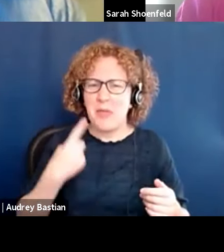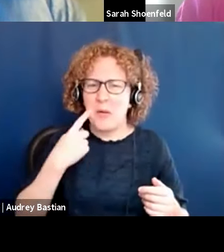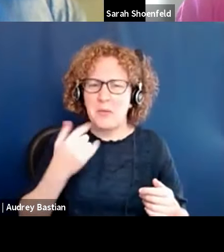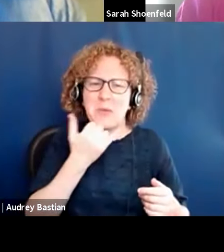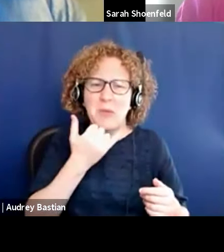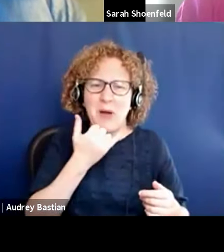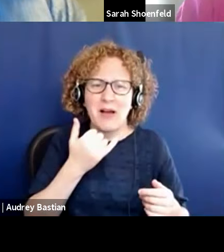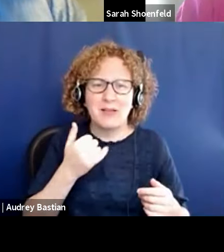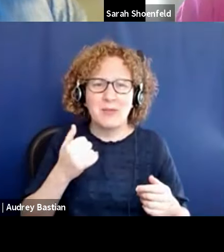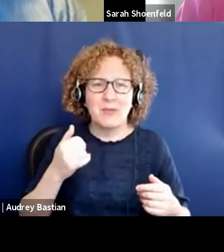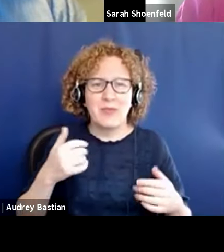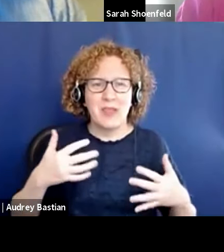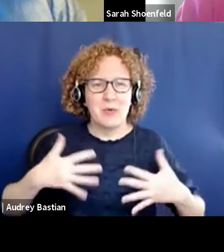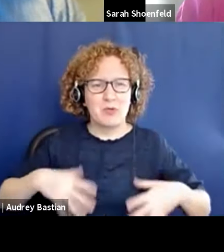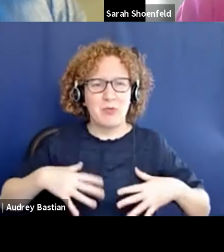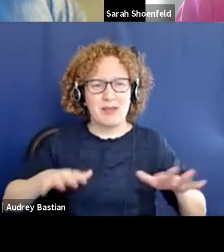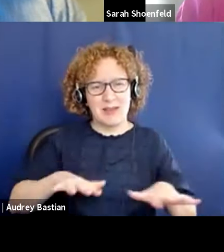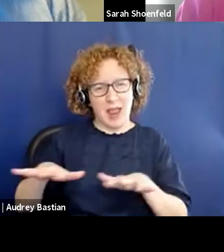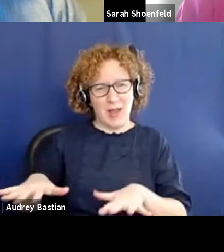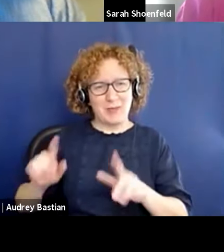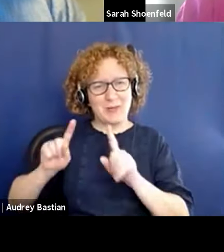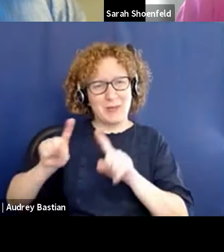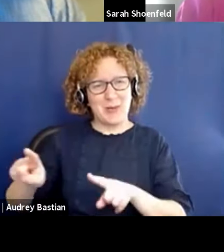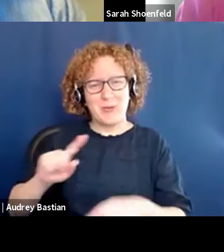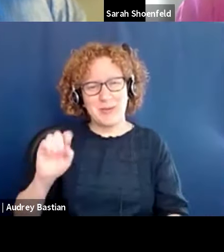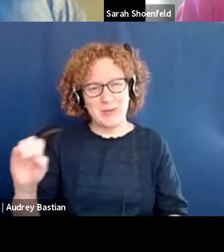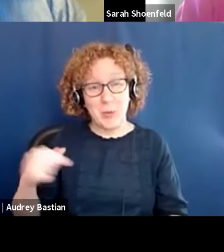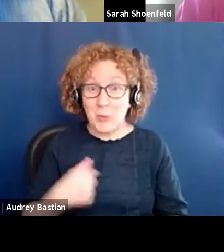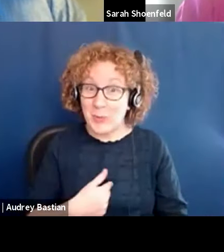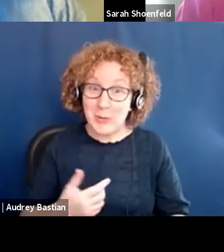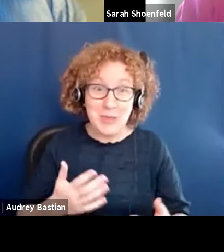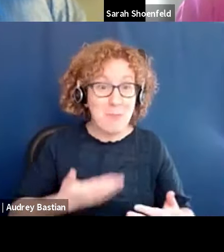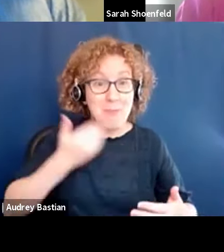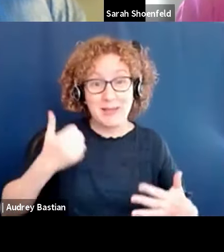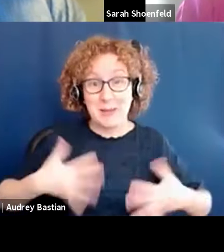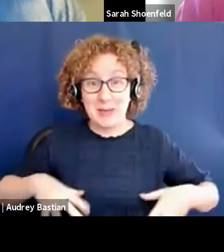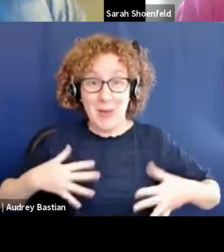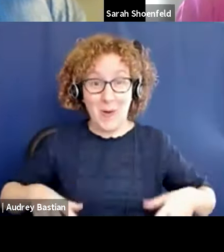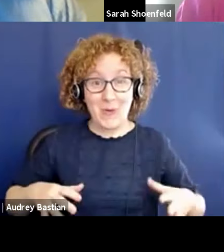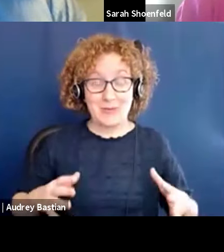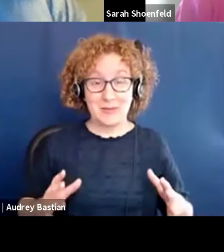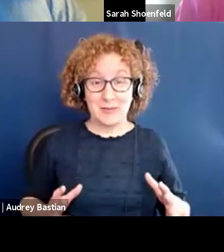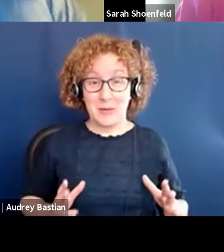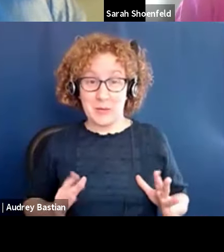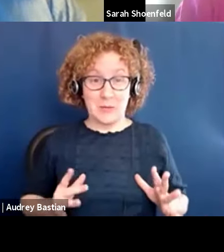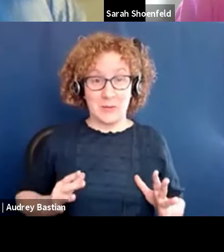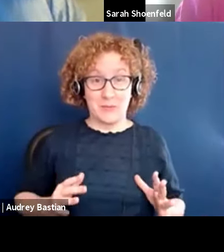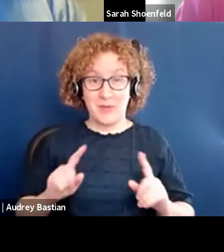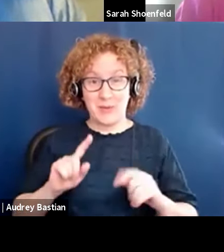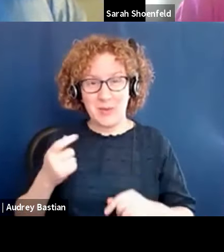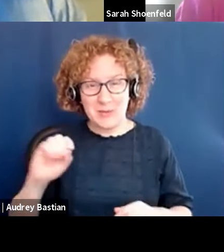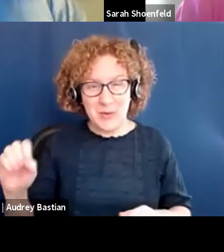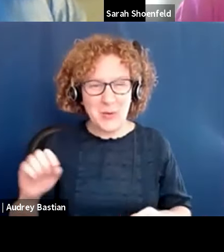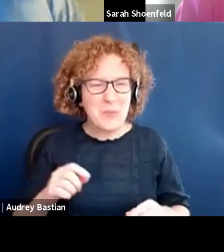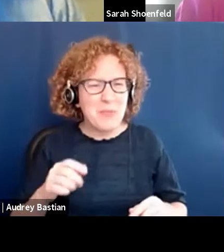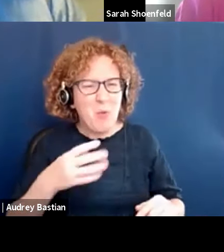dress down to go to the zoo instead of dressing up. We put on our best clothes to go places, and they looked like tramps and bums. I was freaked out. What is